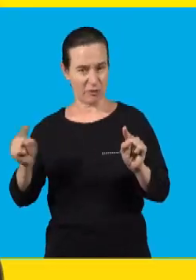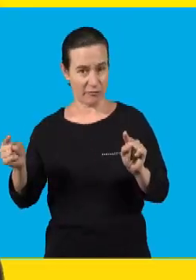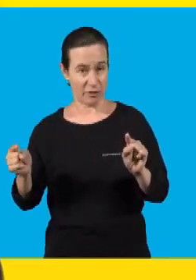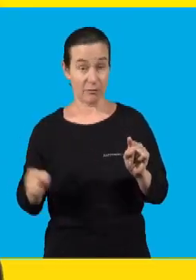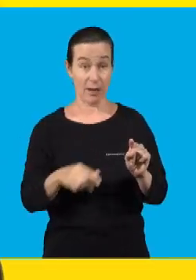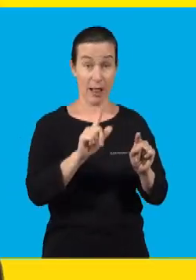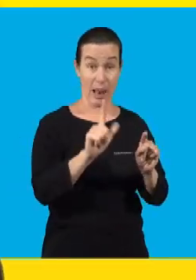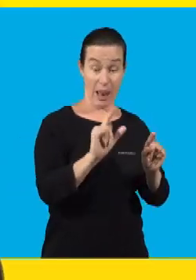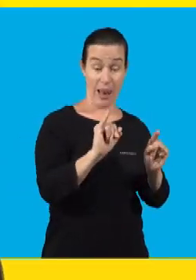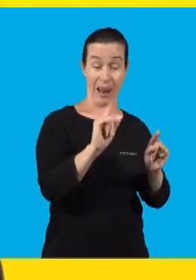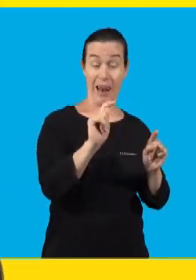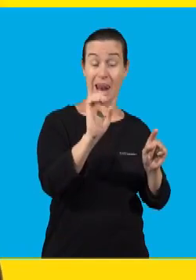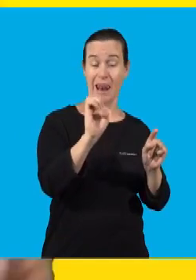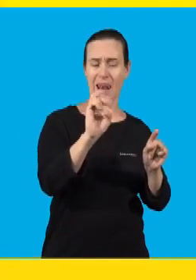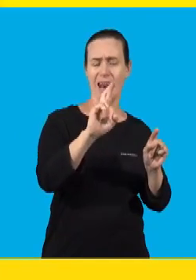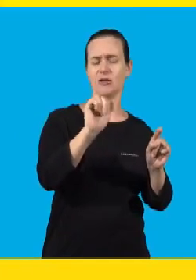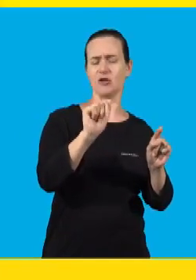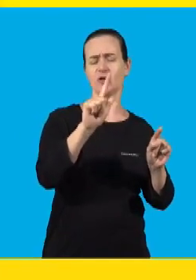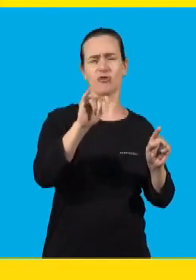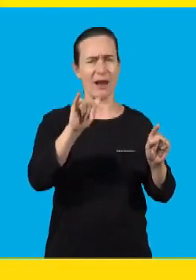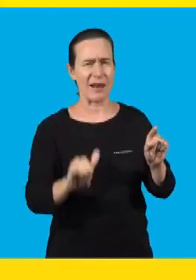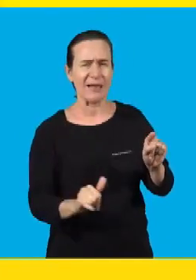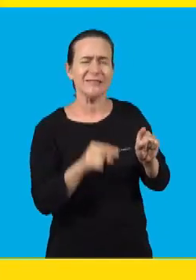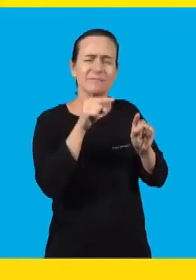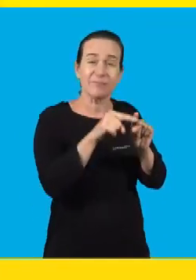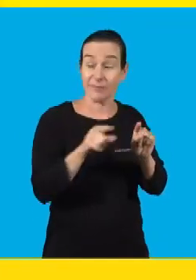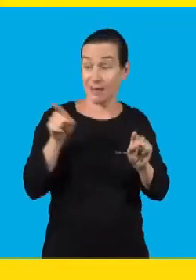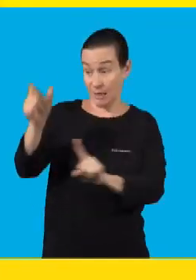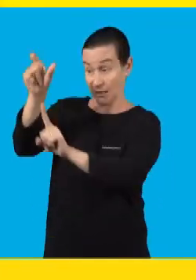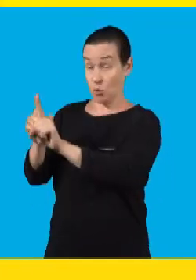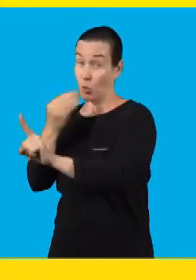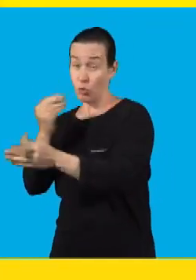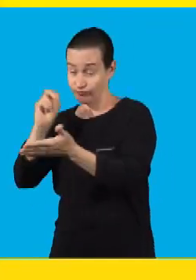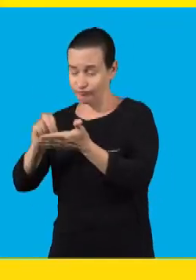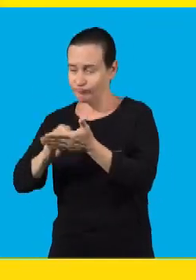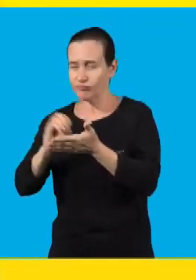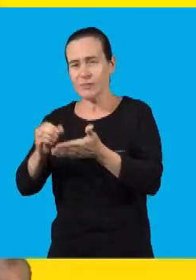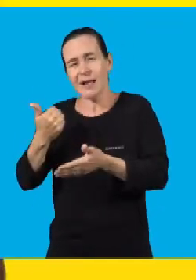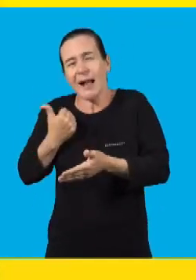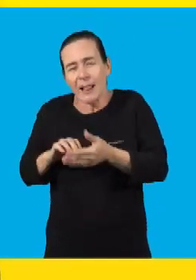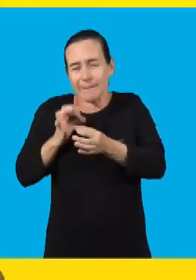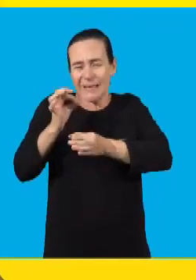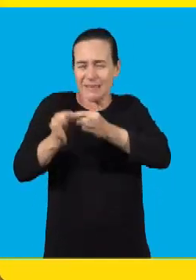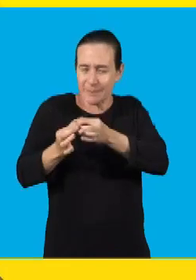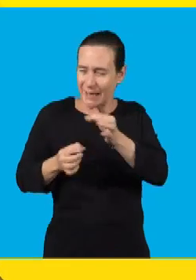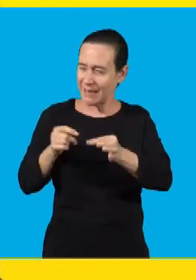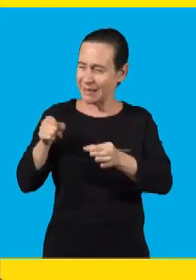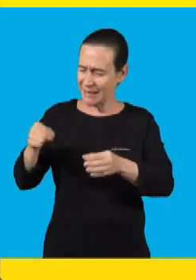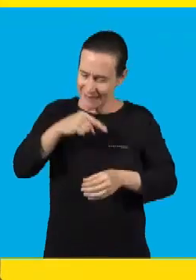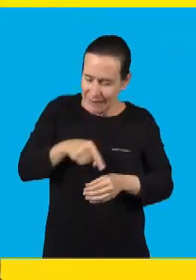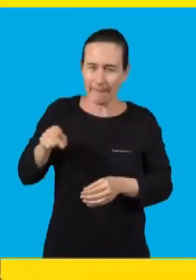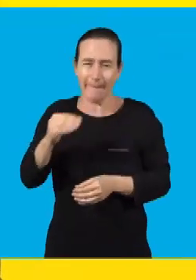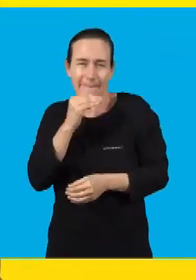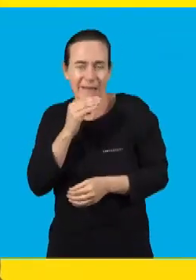Literary refers to what the writer of that novel is trying to communicate. Then we can examine closely